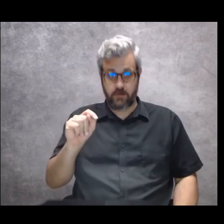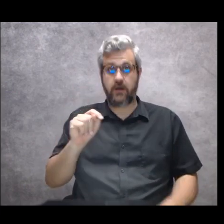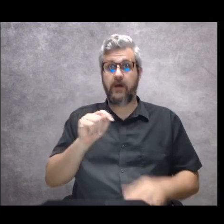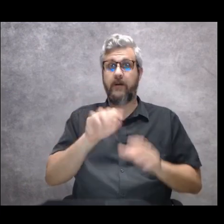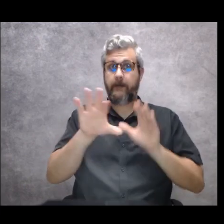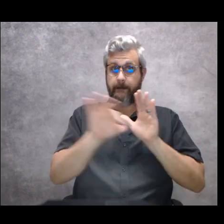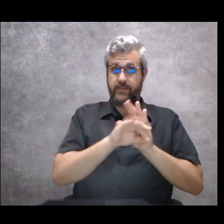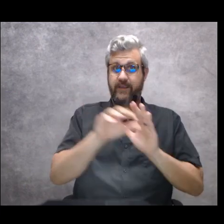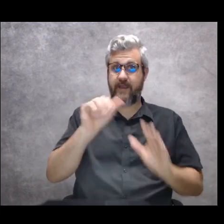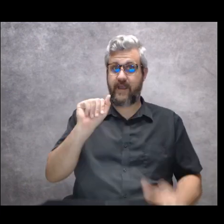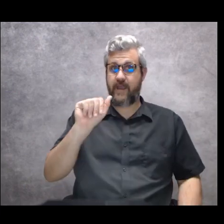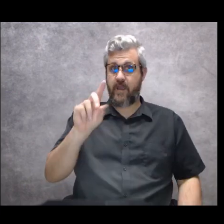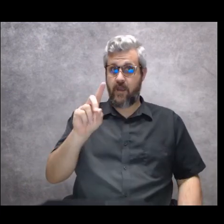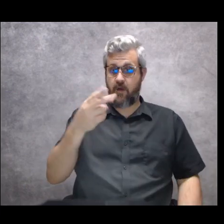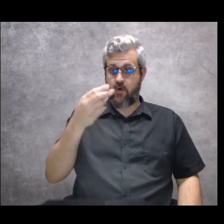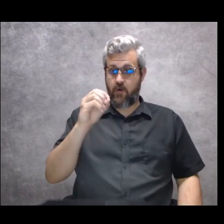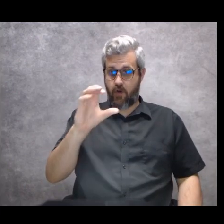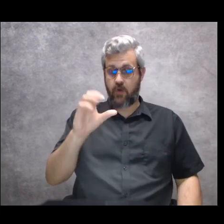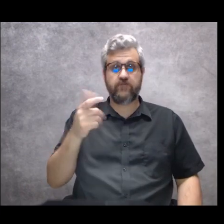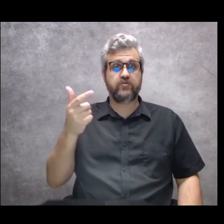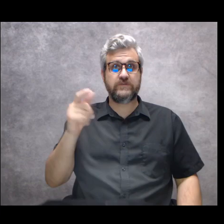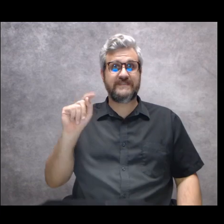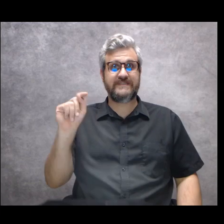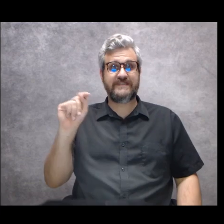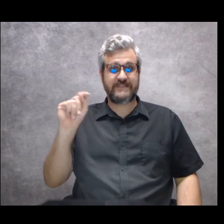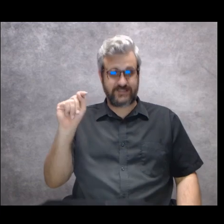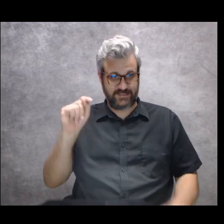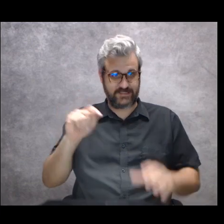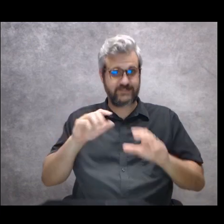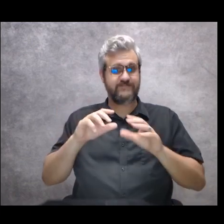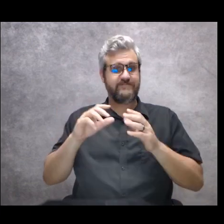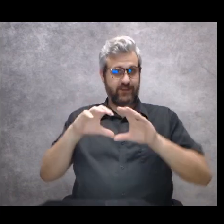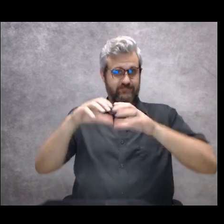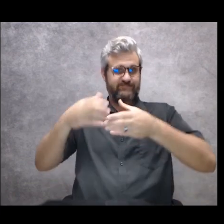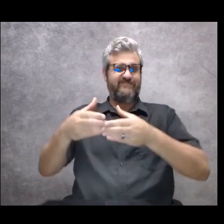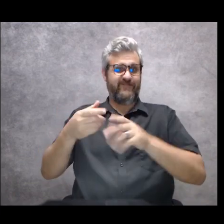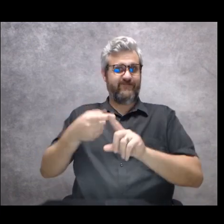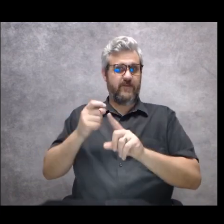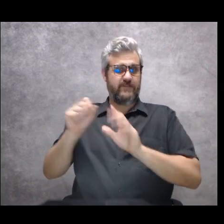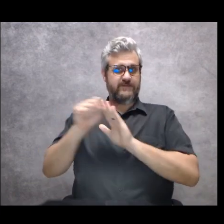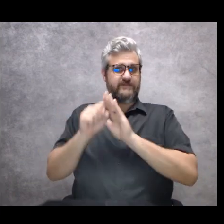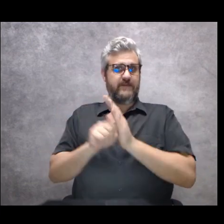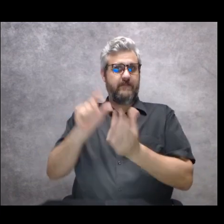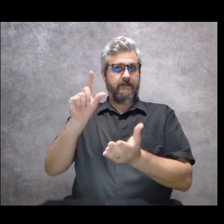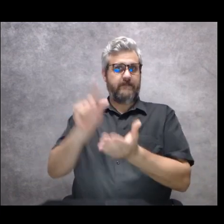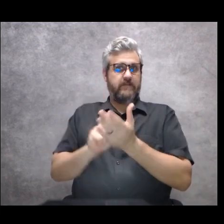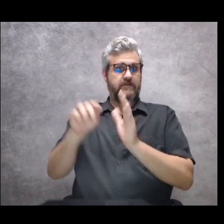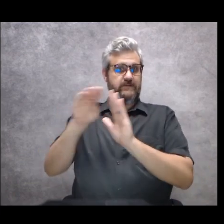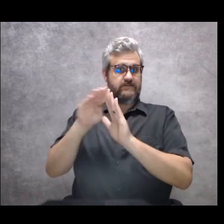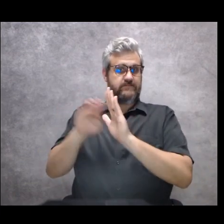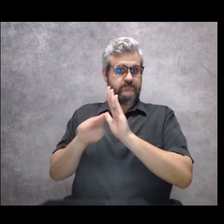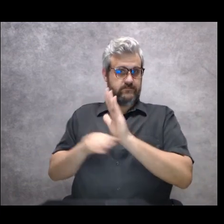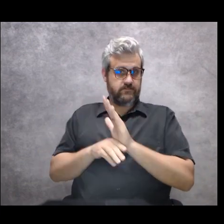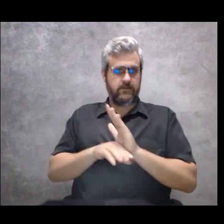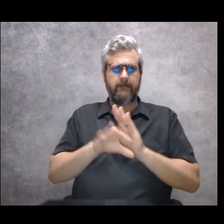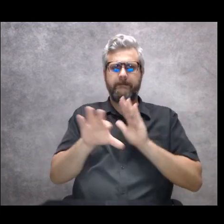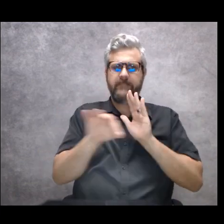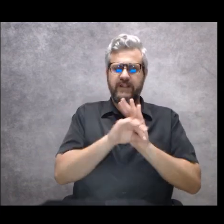G&T invalid gifted category from the state published ad hoc list. Select Delimited Values,